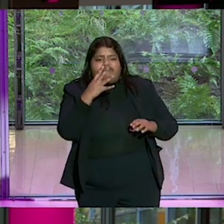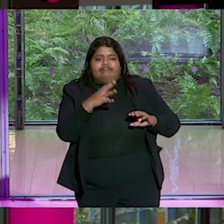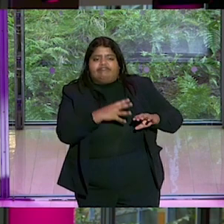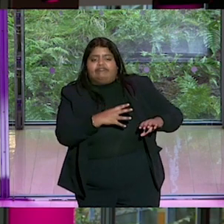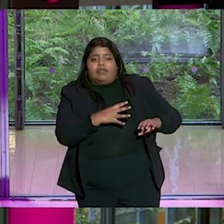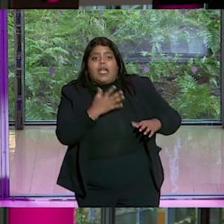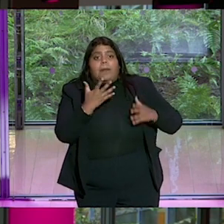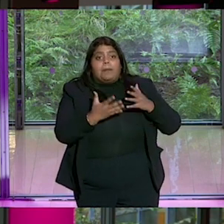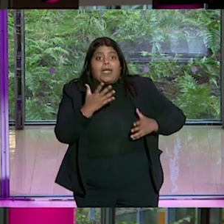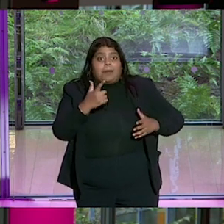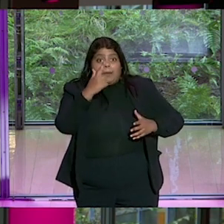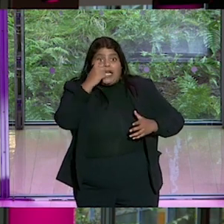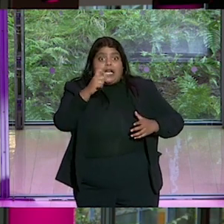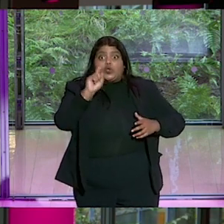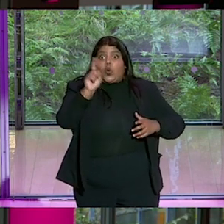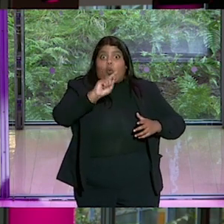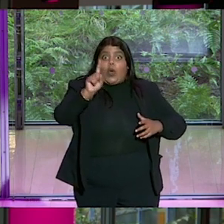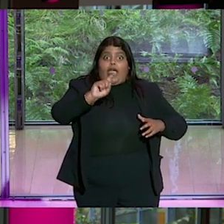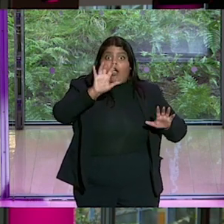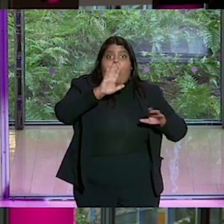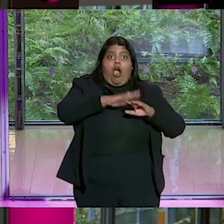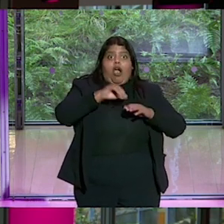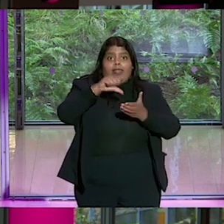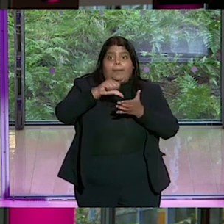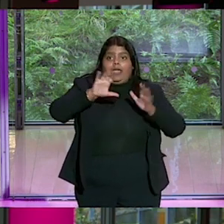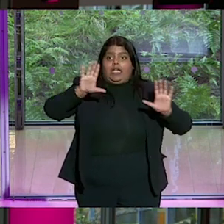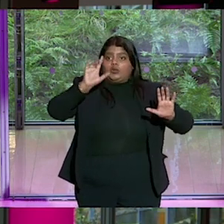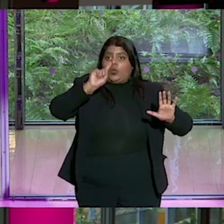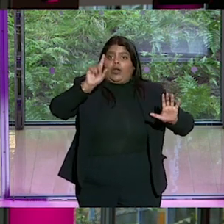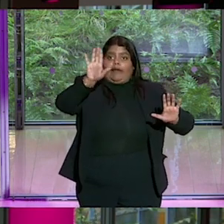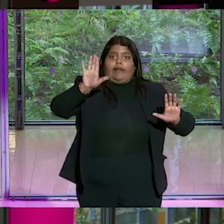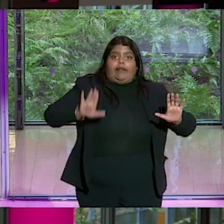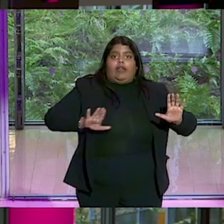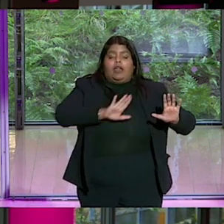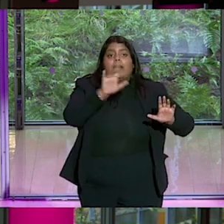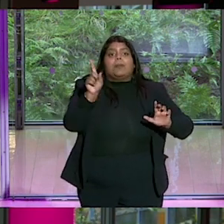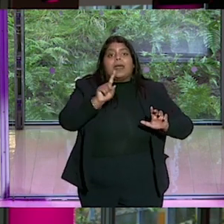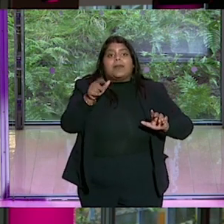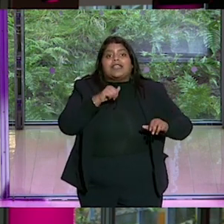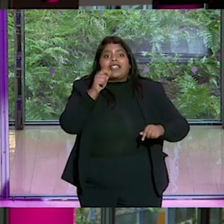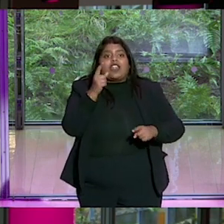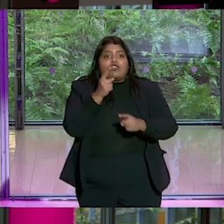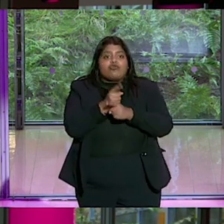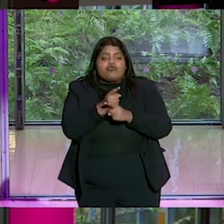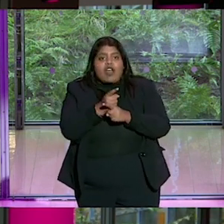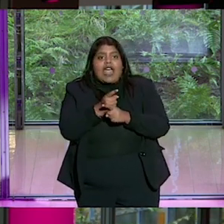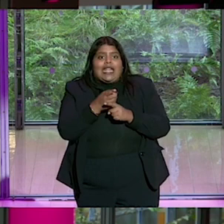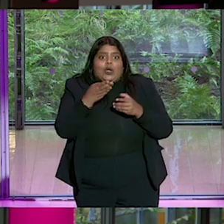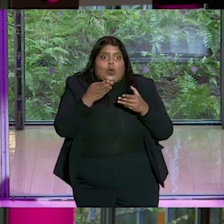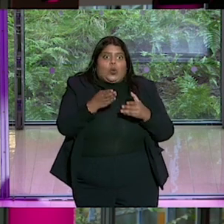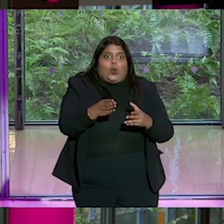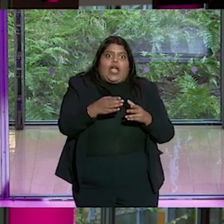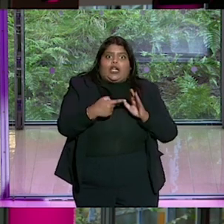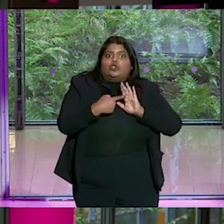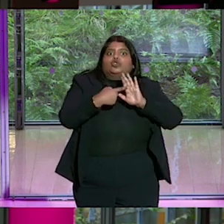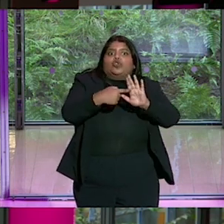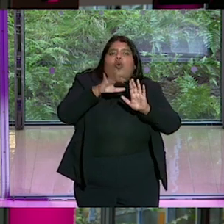on the page. Maybe it's because it's just not the right medium for conveying that